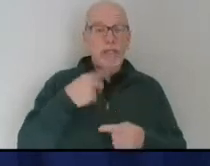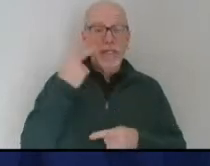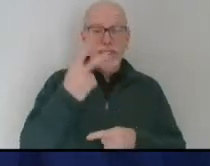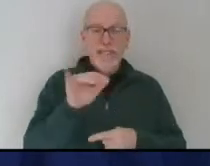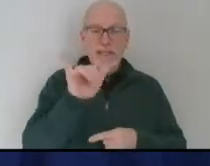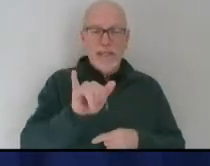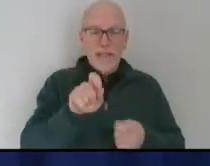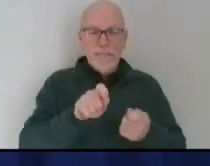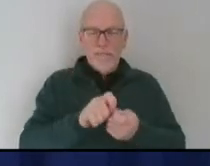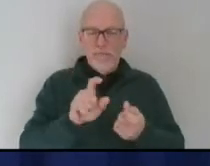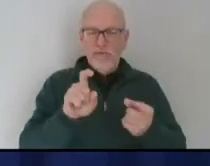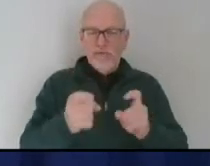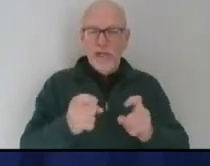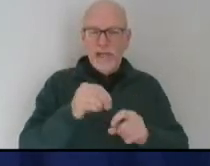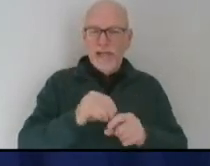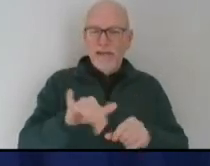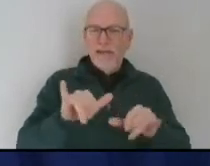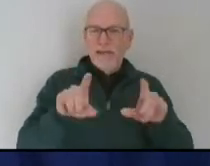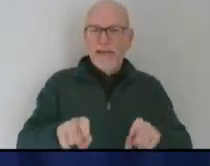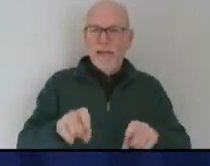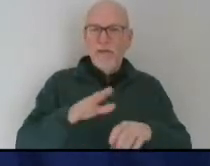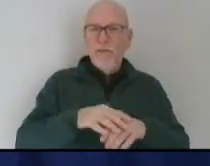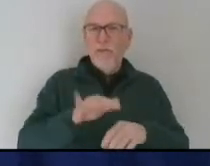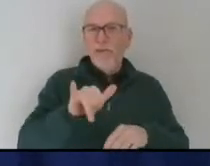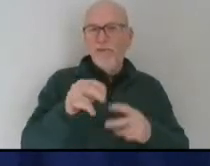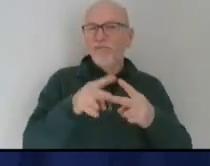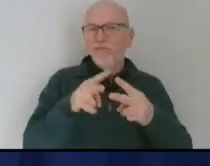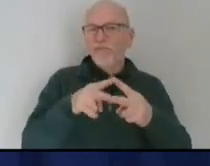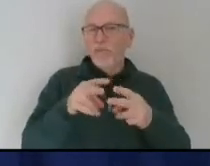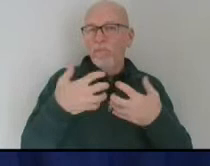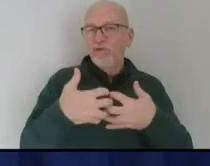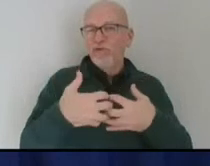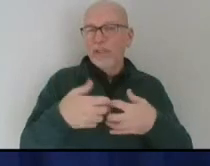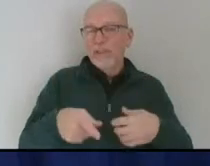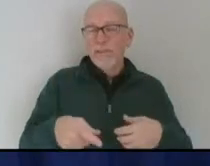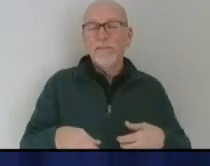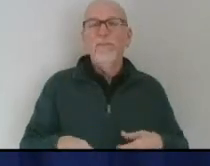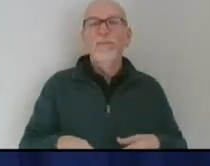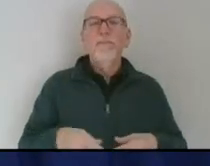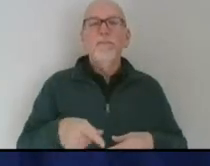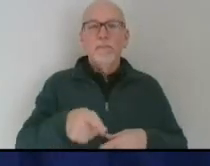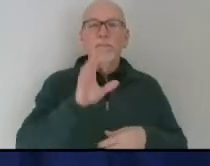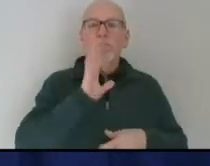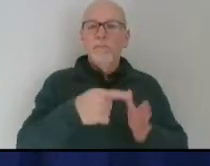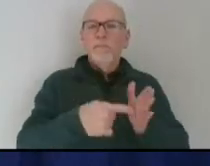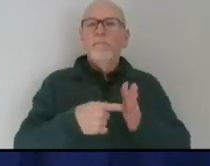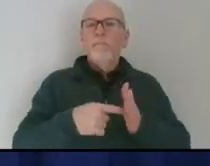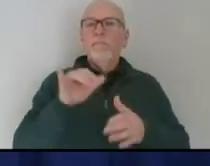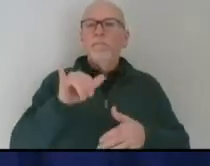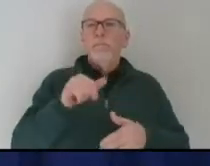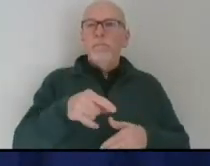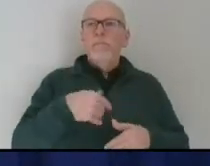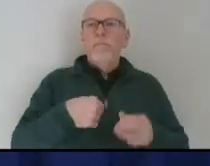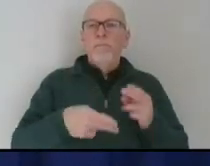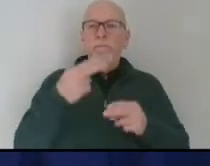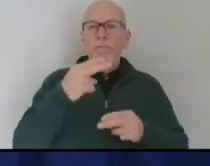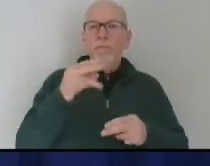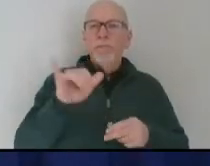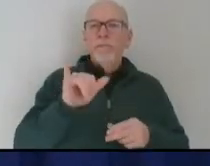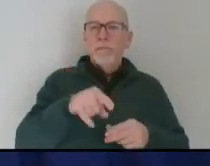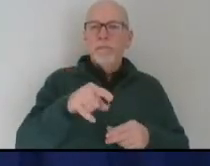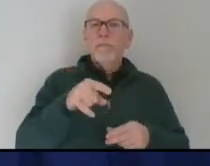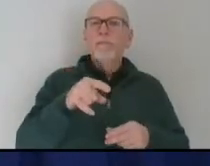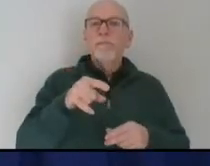particular change in those tests on these 2 particular machines, that will indicate to us that it has a higher likelihood of being